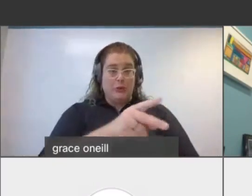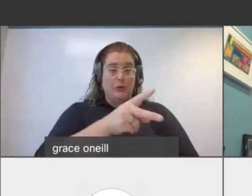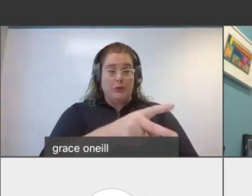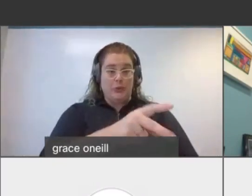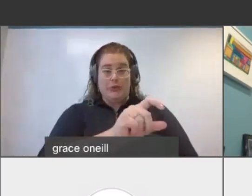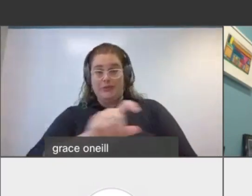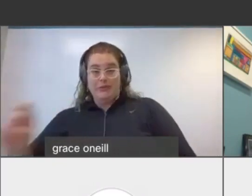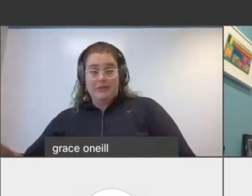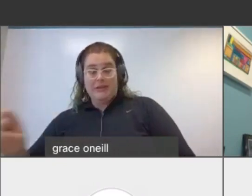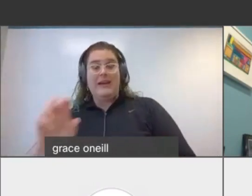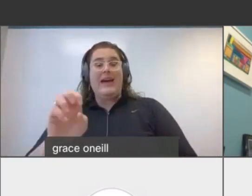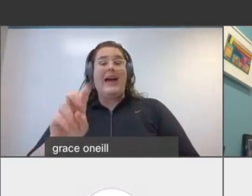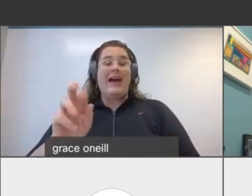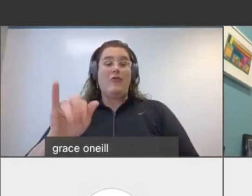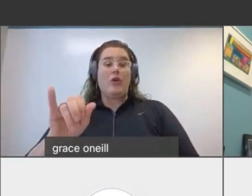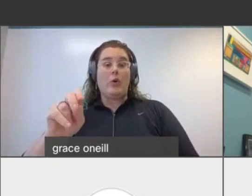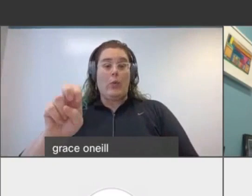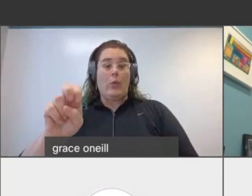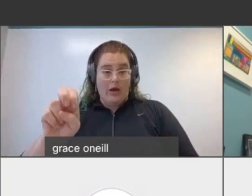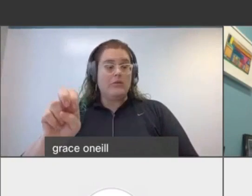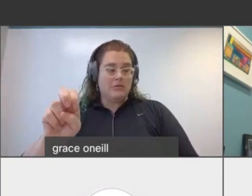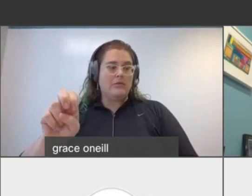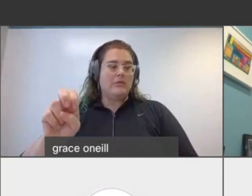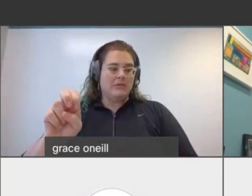to scroll down to the bottom to get to everyone